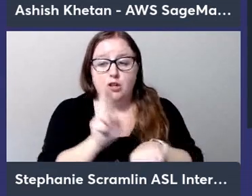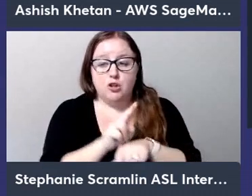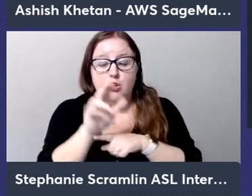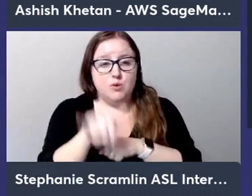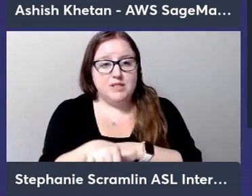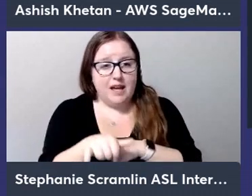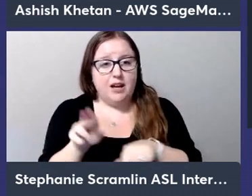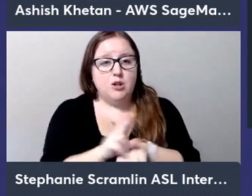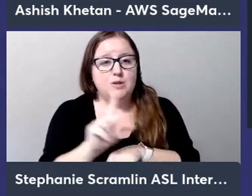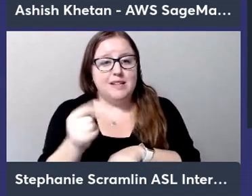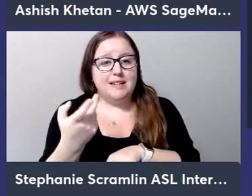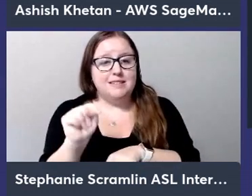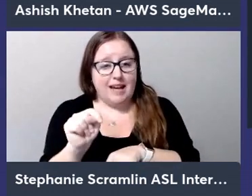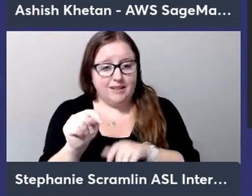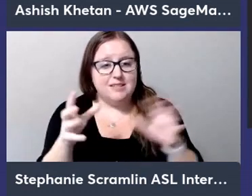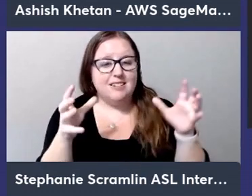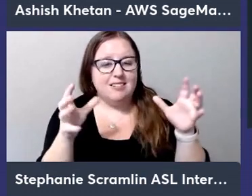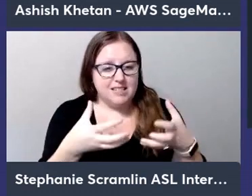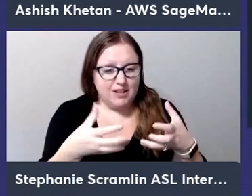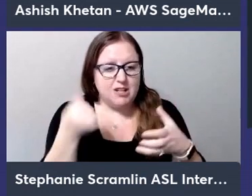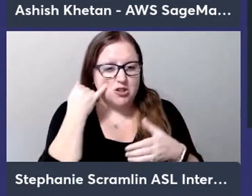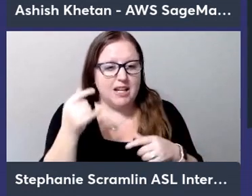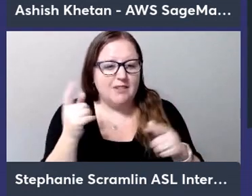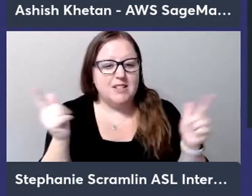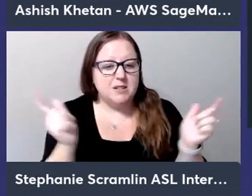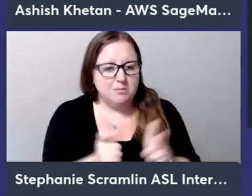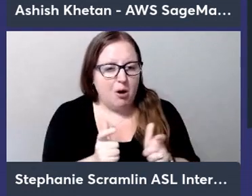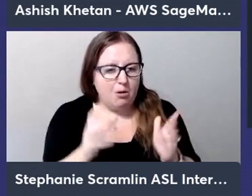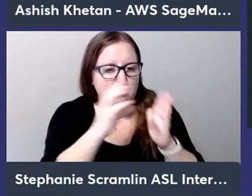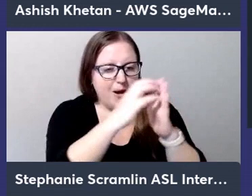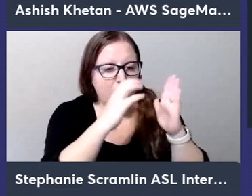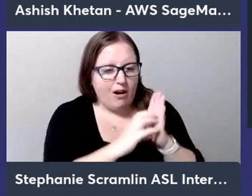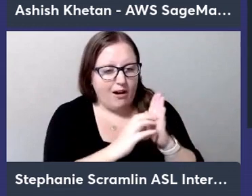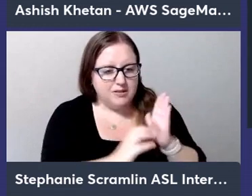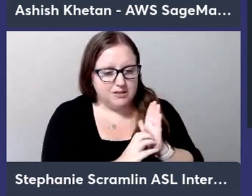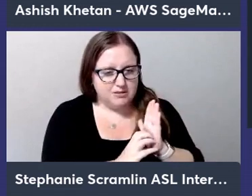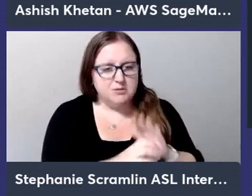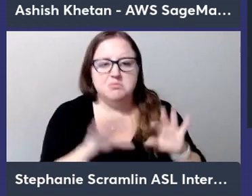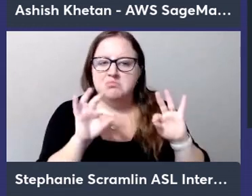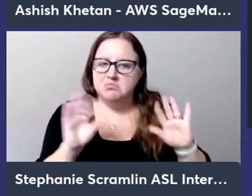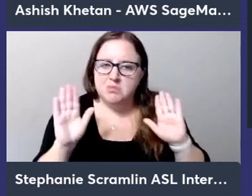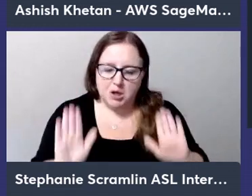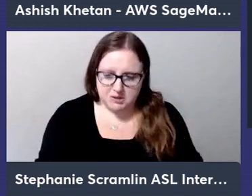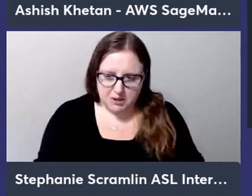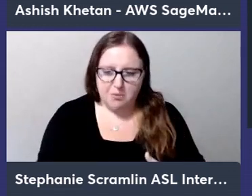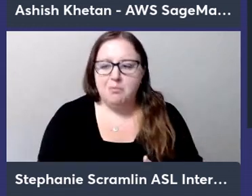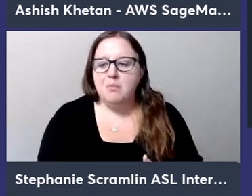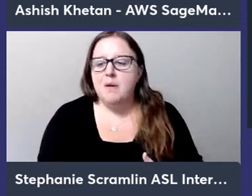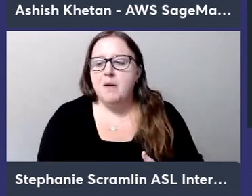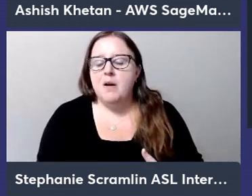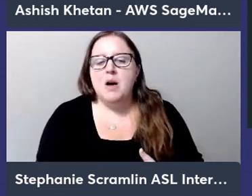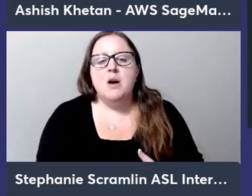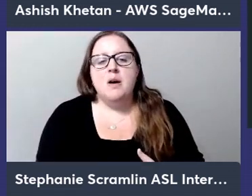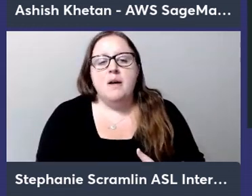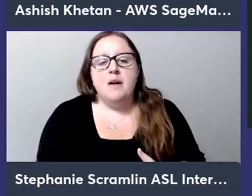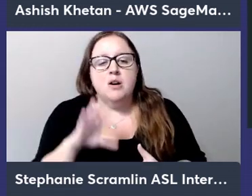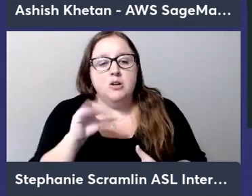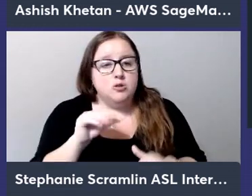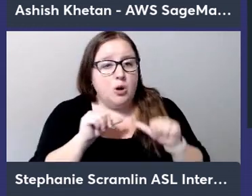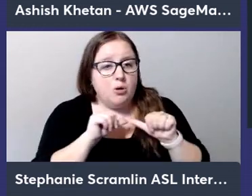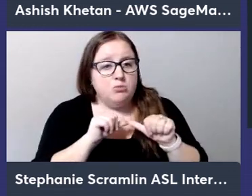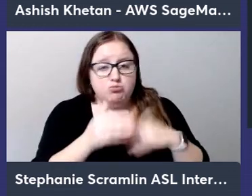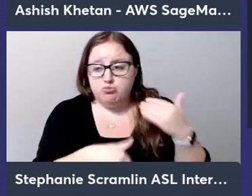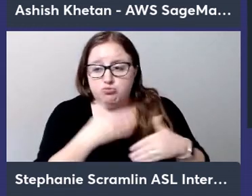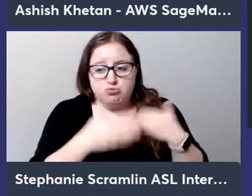text classification if your documents are essentially small paragraphs. Fantastic. It will be added soon. So keep tuned in